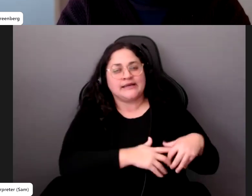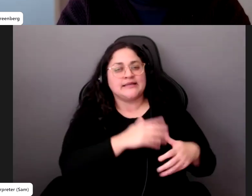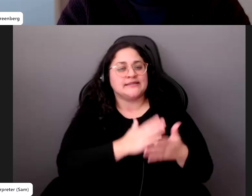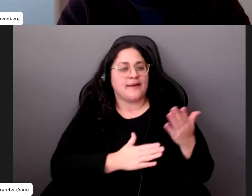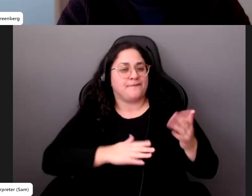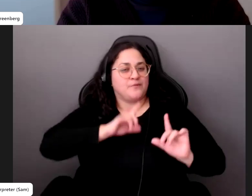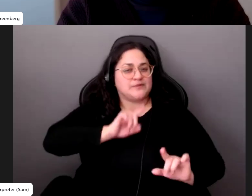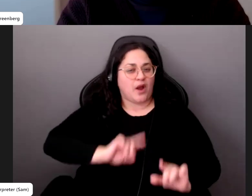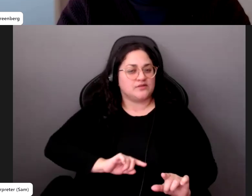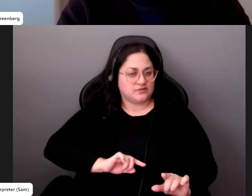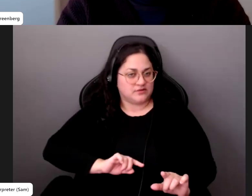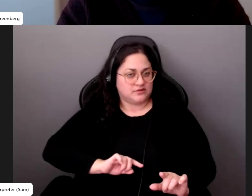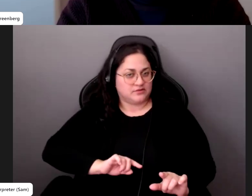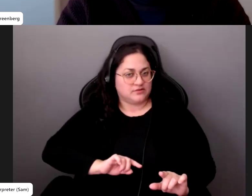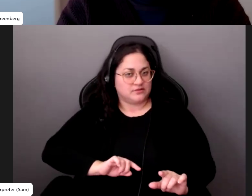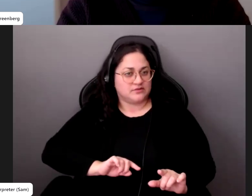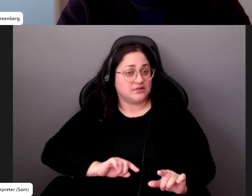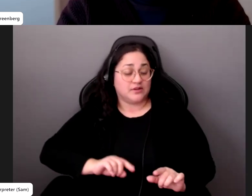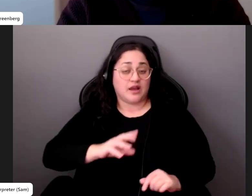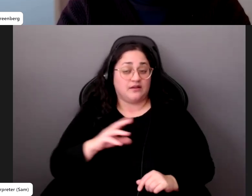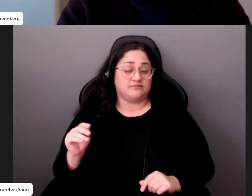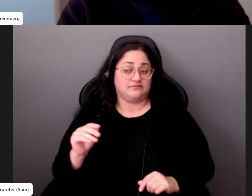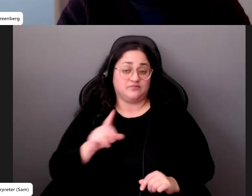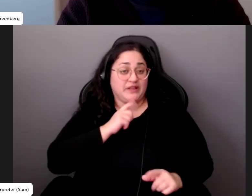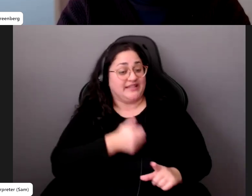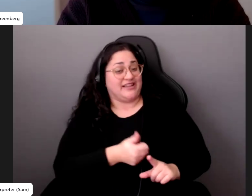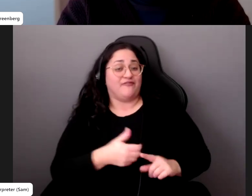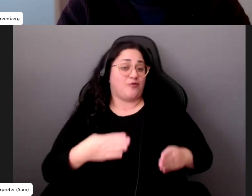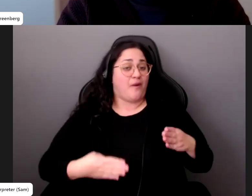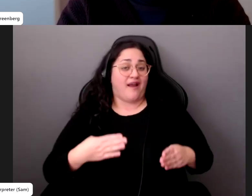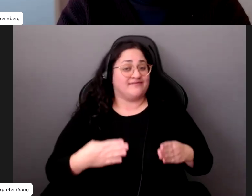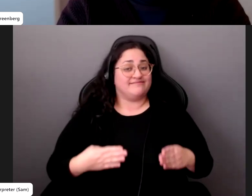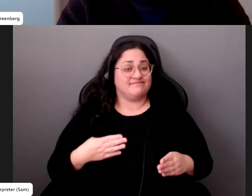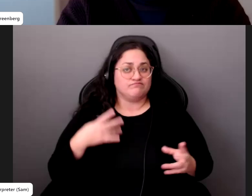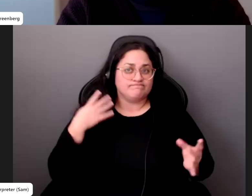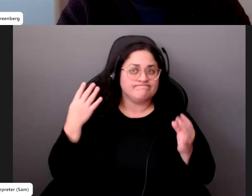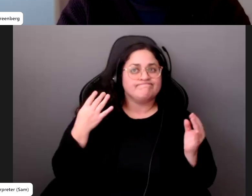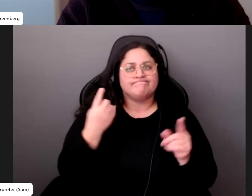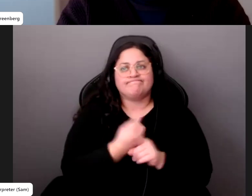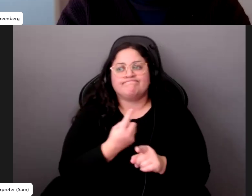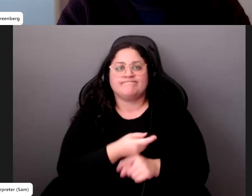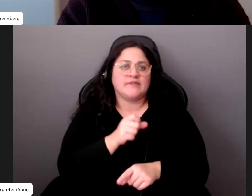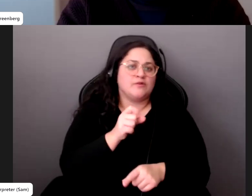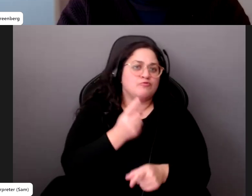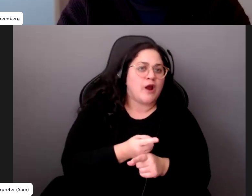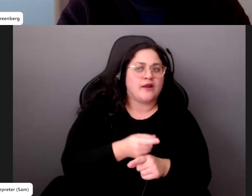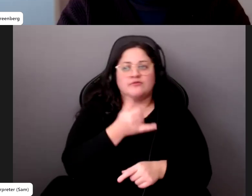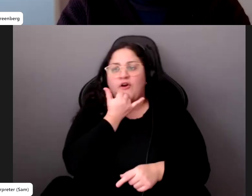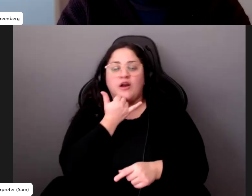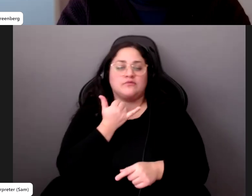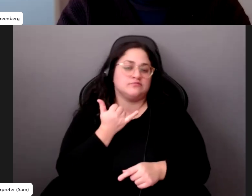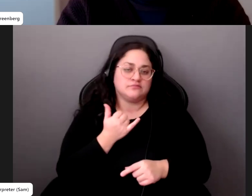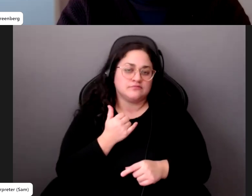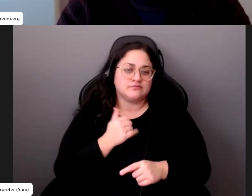of them can have these little biases to it. So you're right, Benedict. Over time, it's possible that you're going to get some